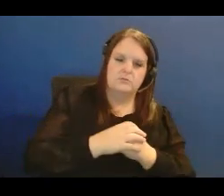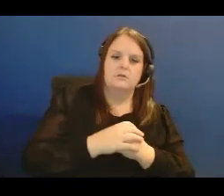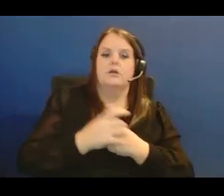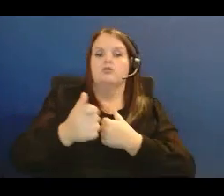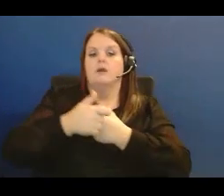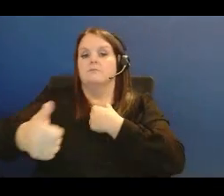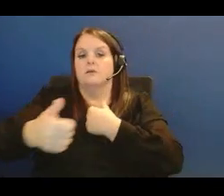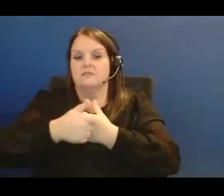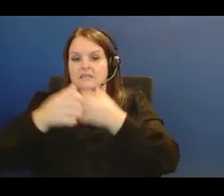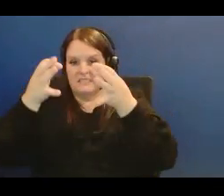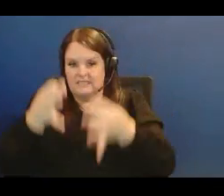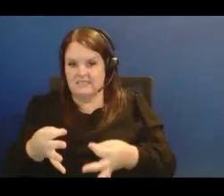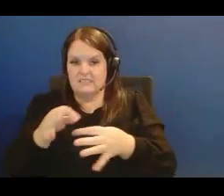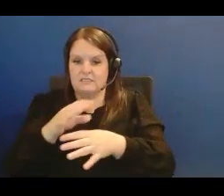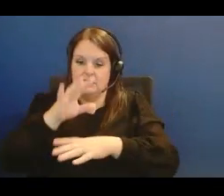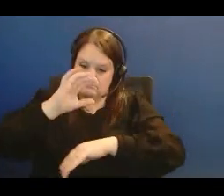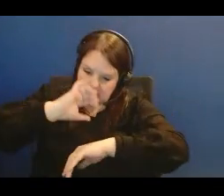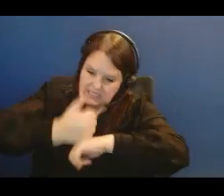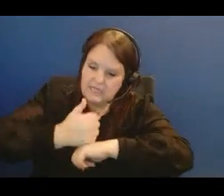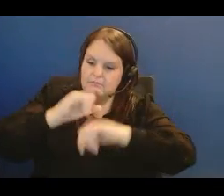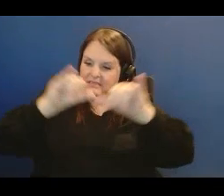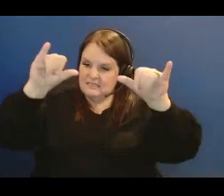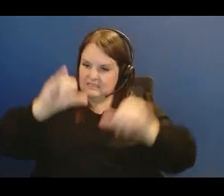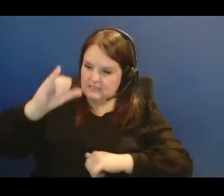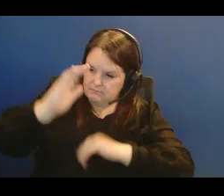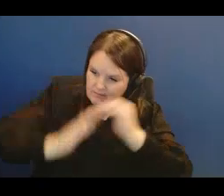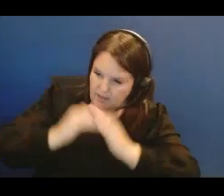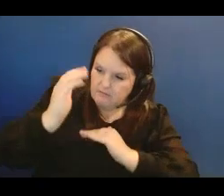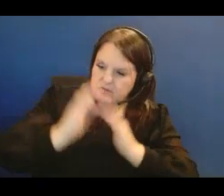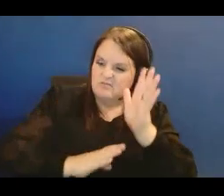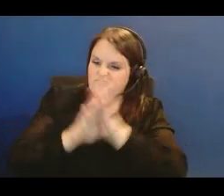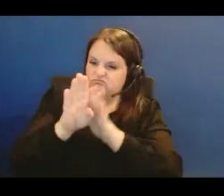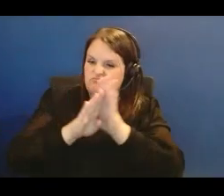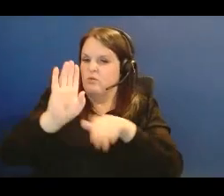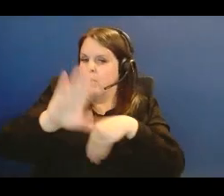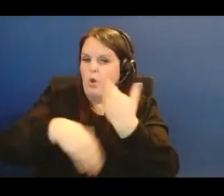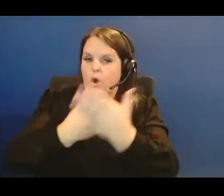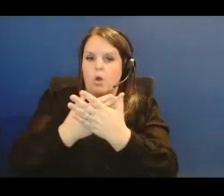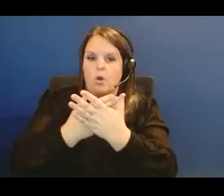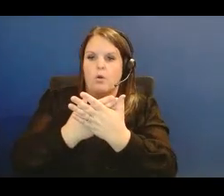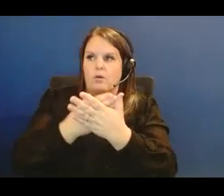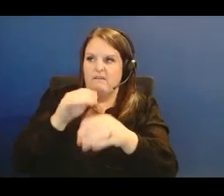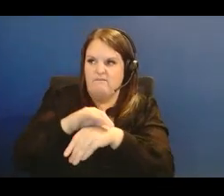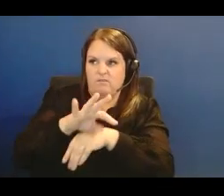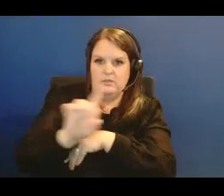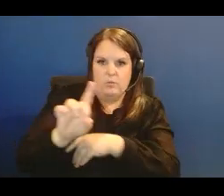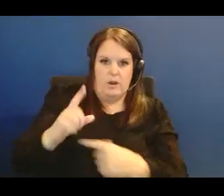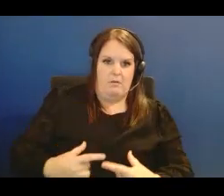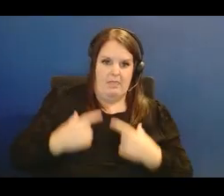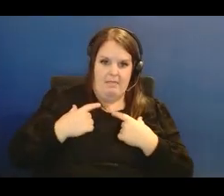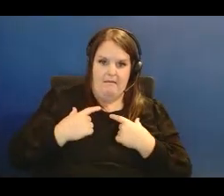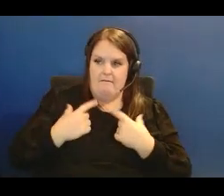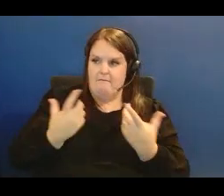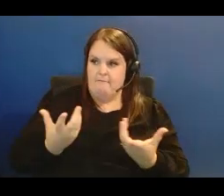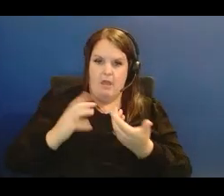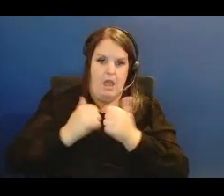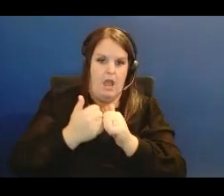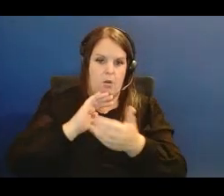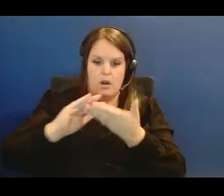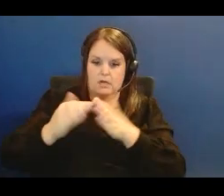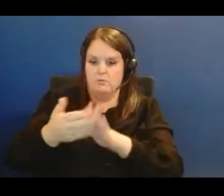Transportation decisions, the infrastructure, all of this influences where we live, how our communities get to work